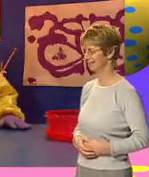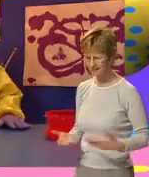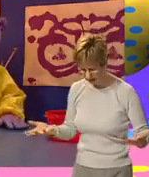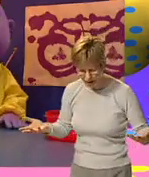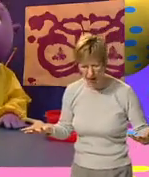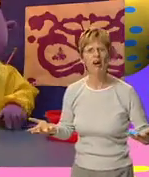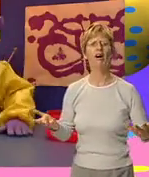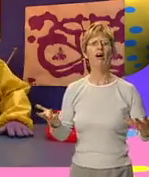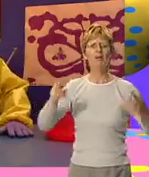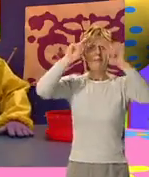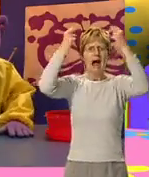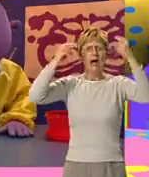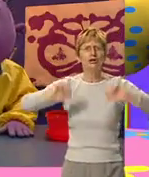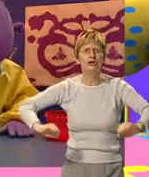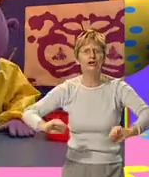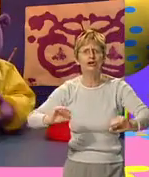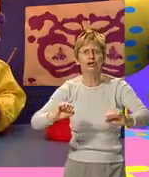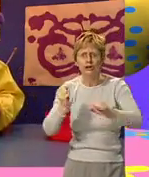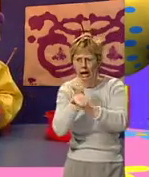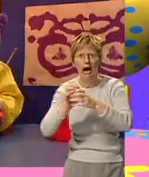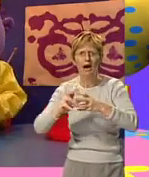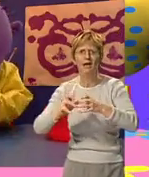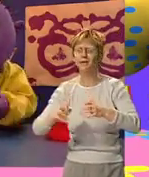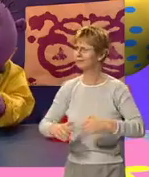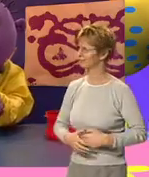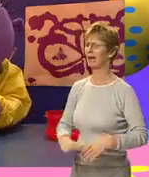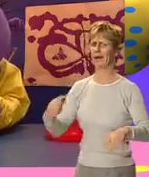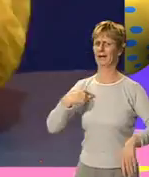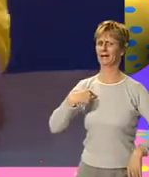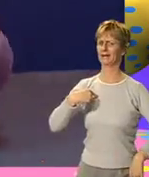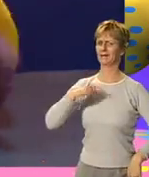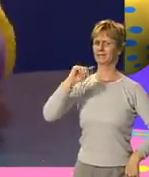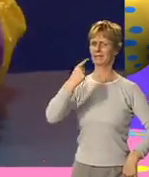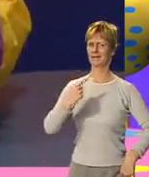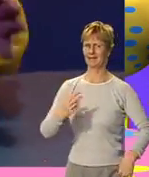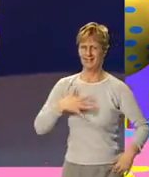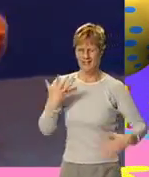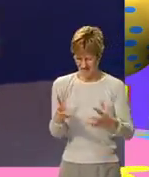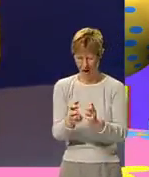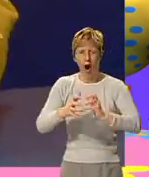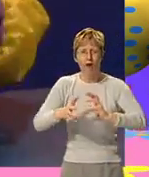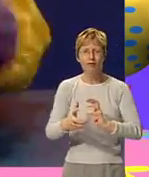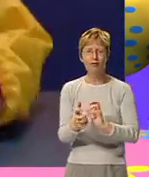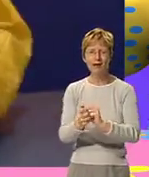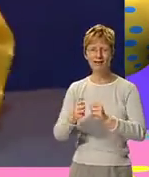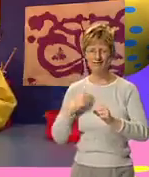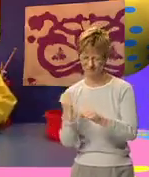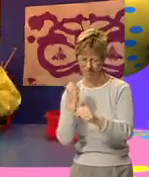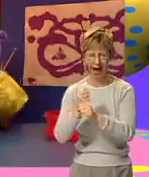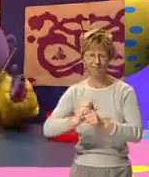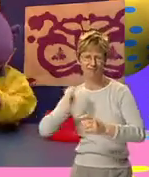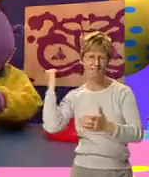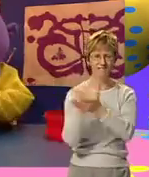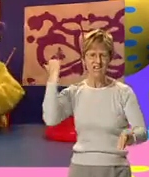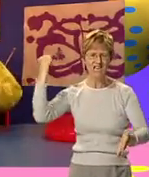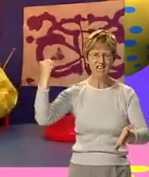Oh, Jake. Oh, no. Bella hasn't even started yet. I'd better go first. Oh, this feels great. I'm going to make something